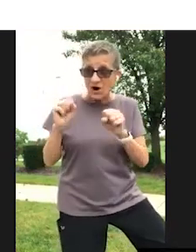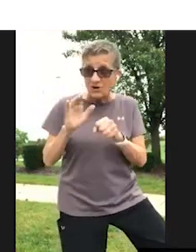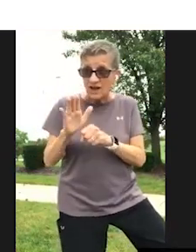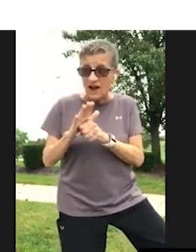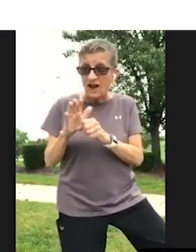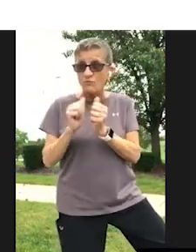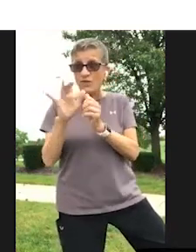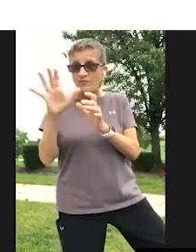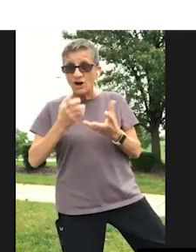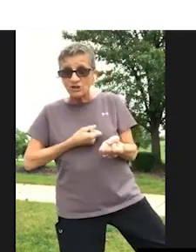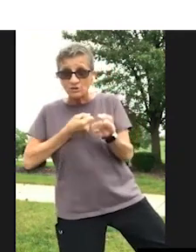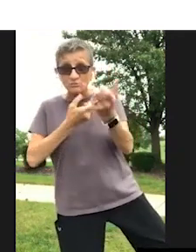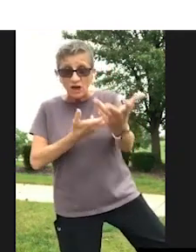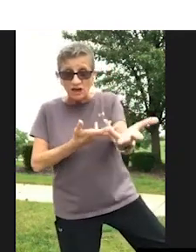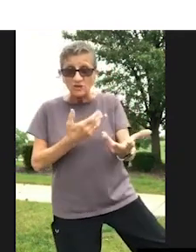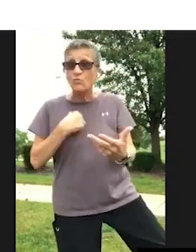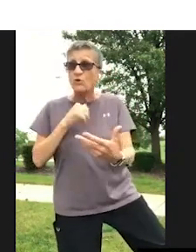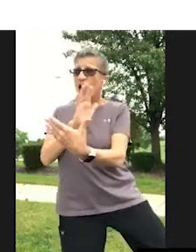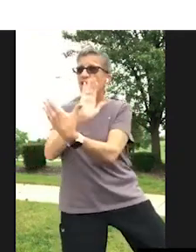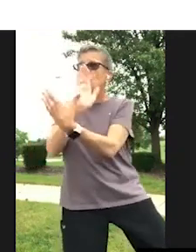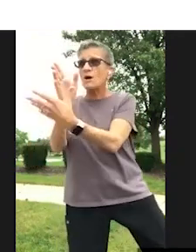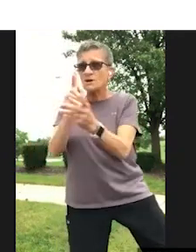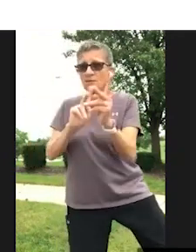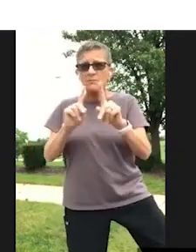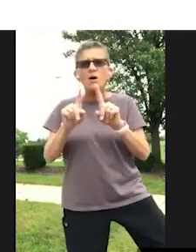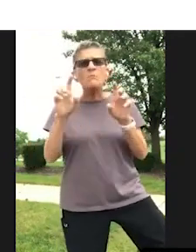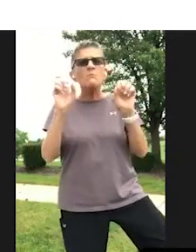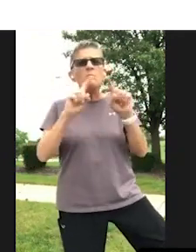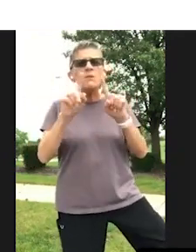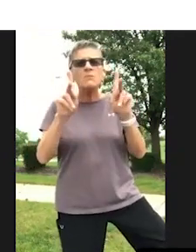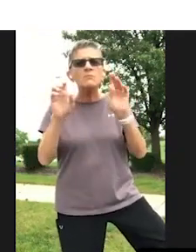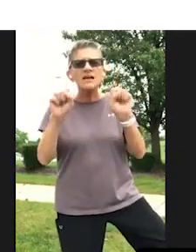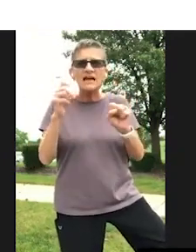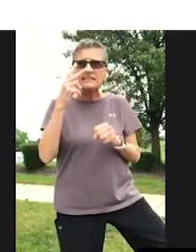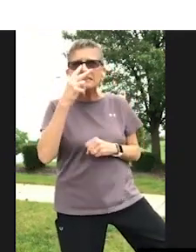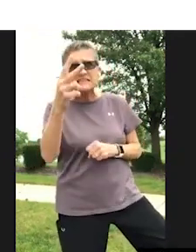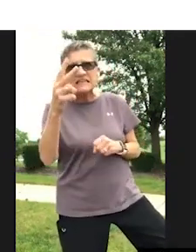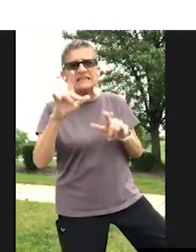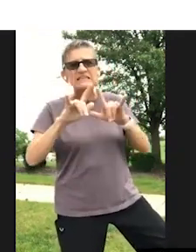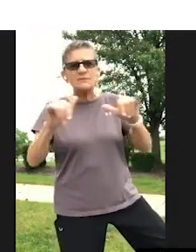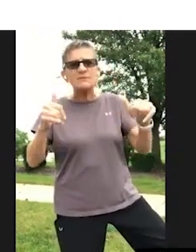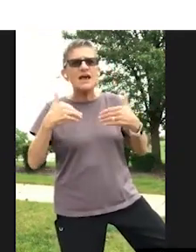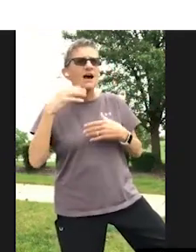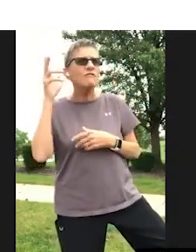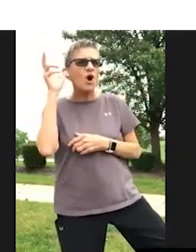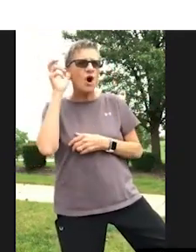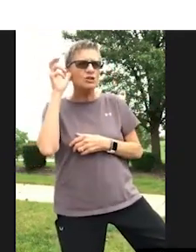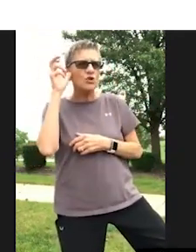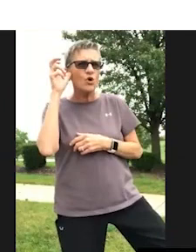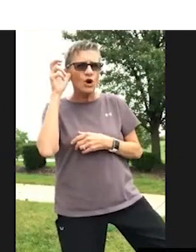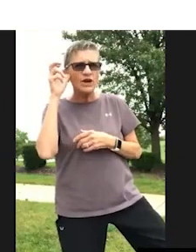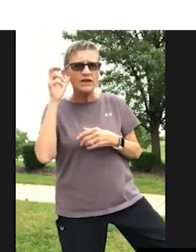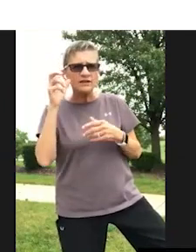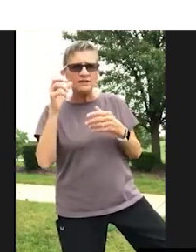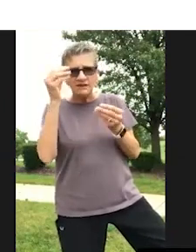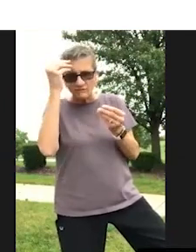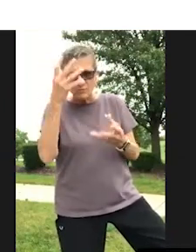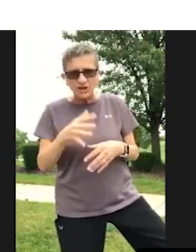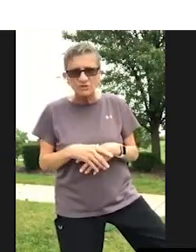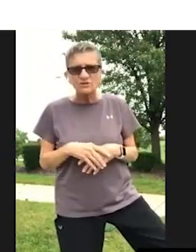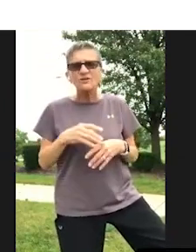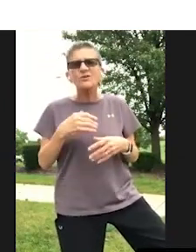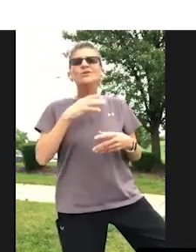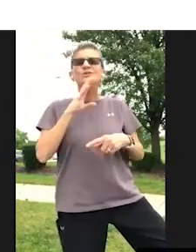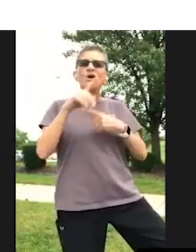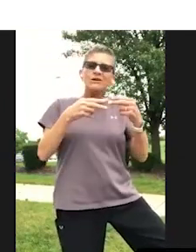interrupting people, but people can see, as well as having some auditory cues. Also, we've talked about slides